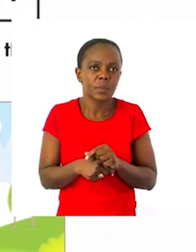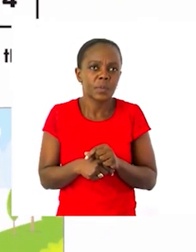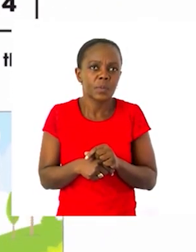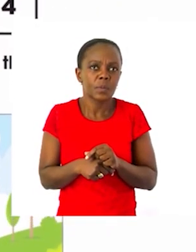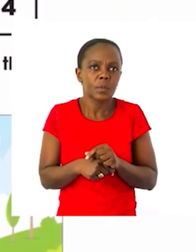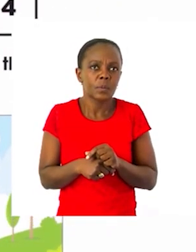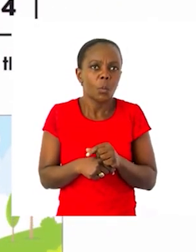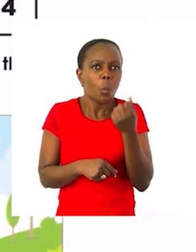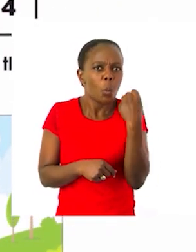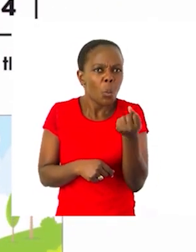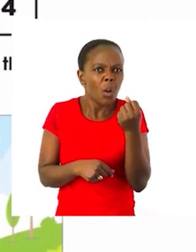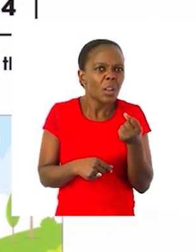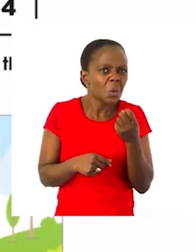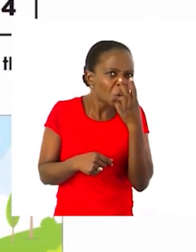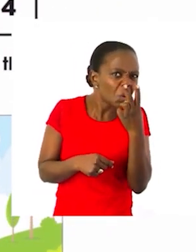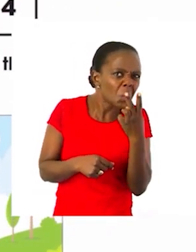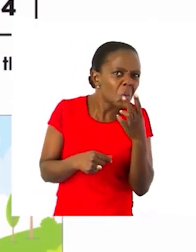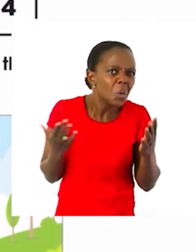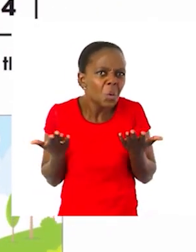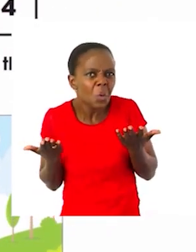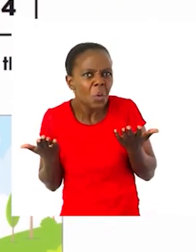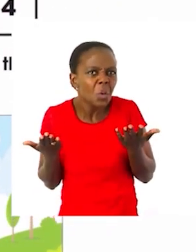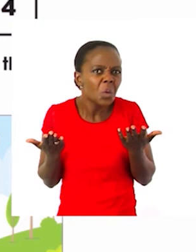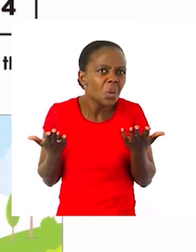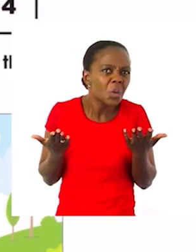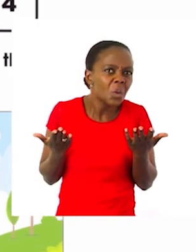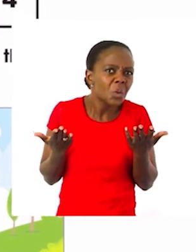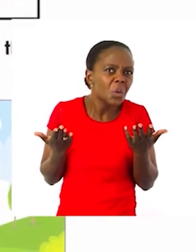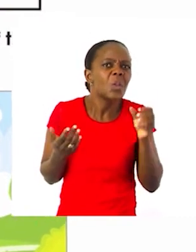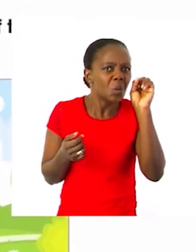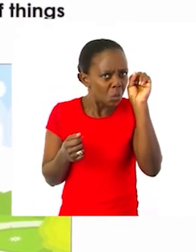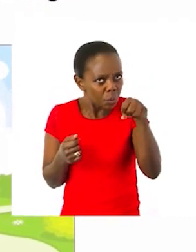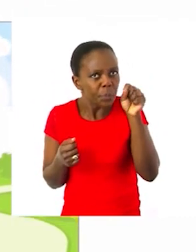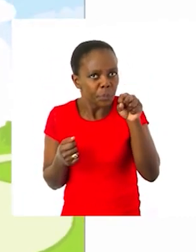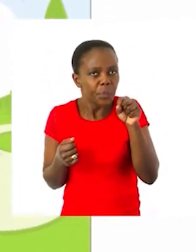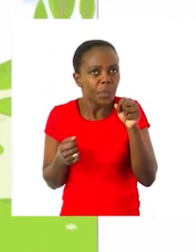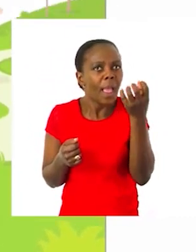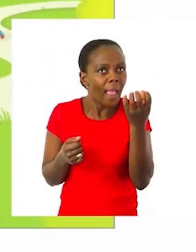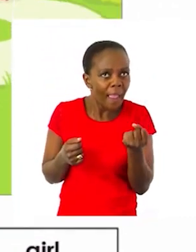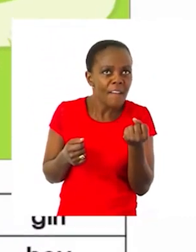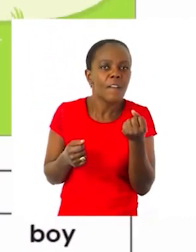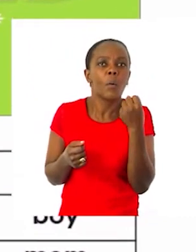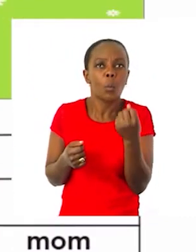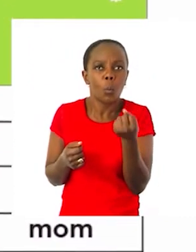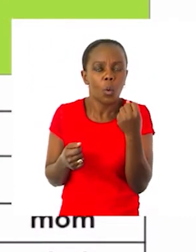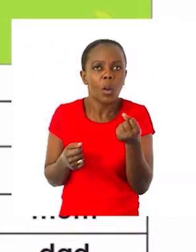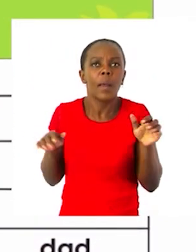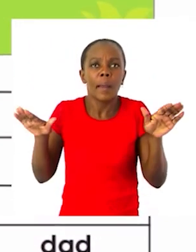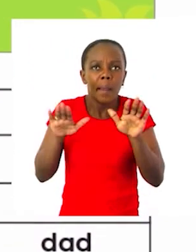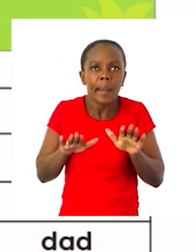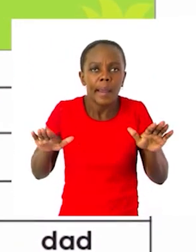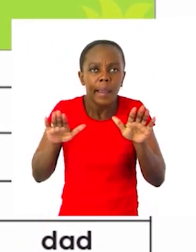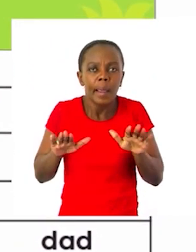Ball. Do we see a ball there? Yes. Yes, there is a ball. Color in